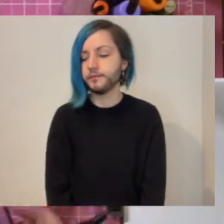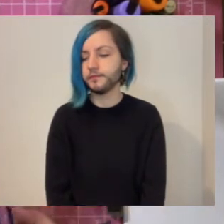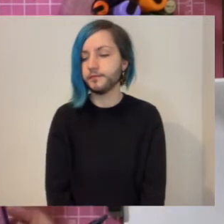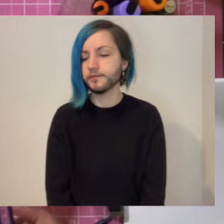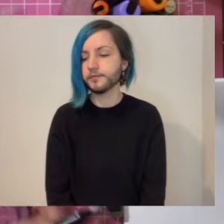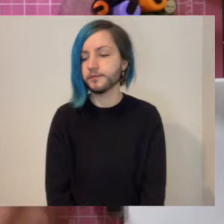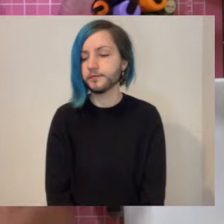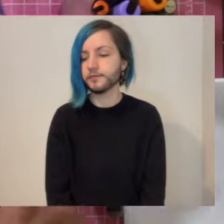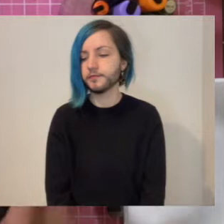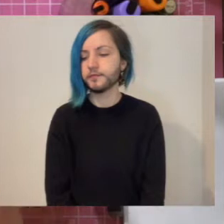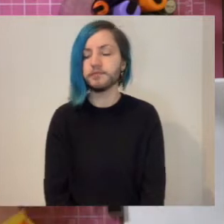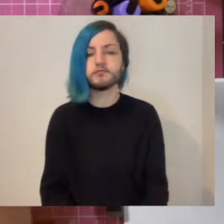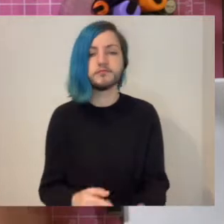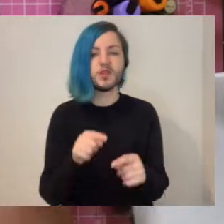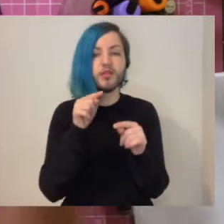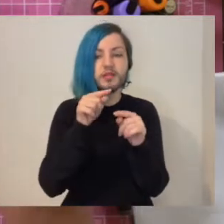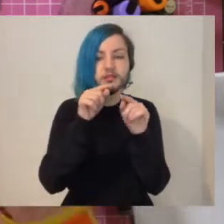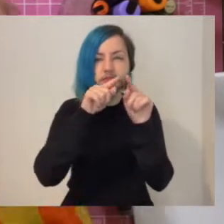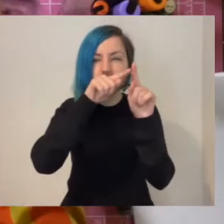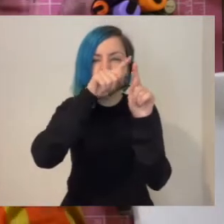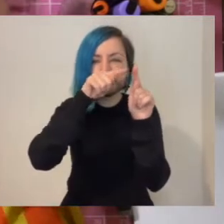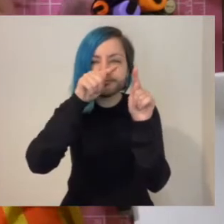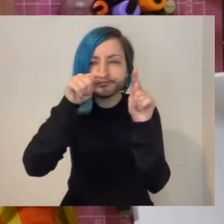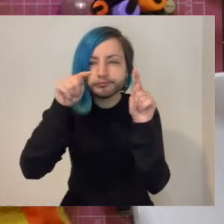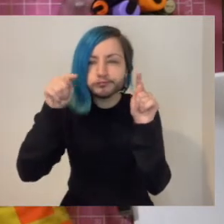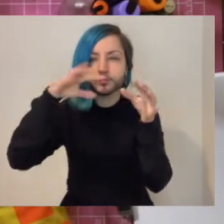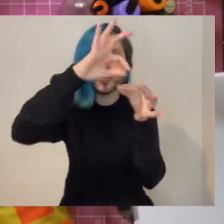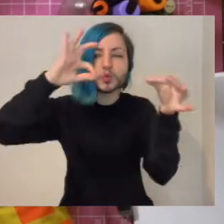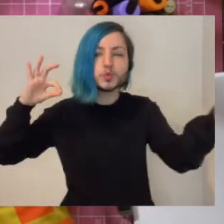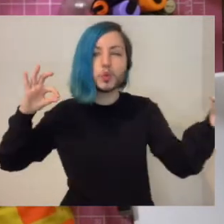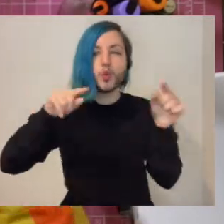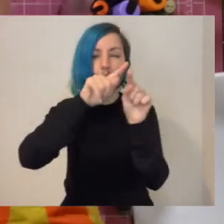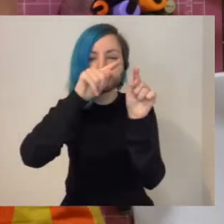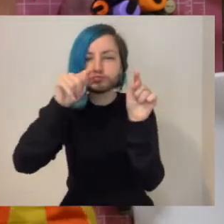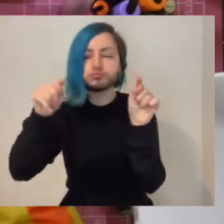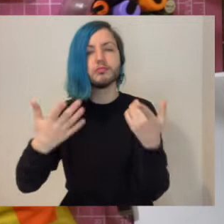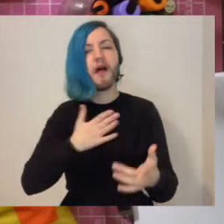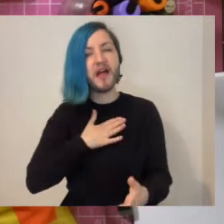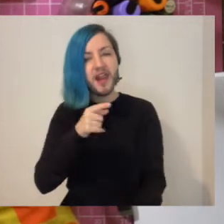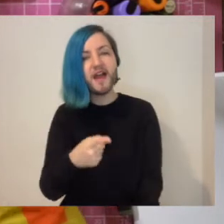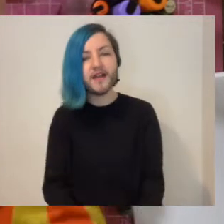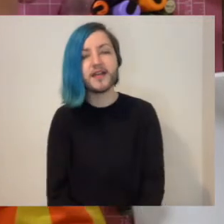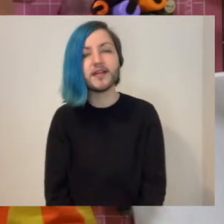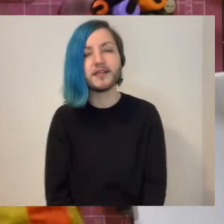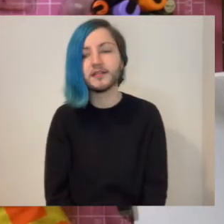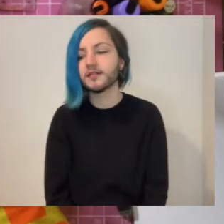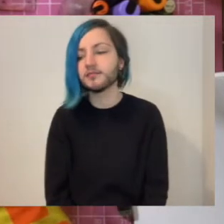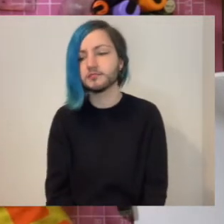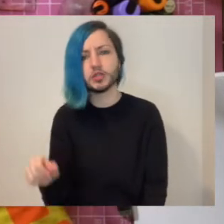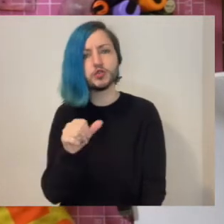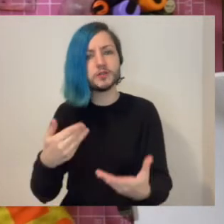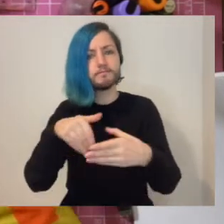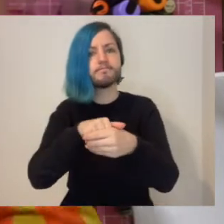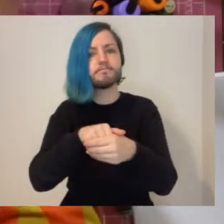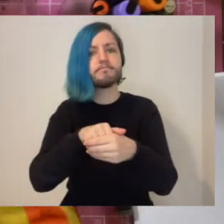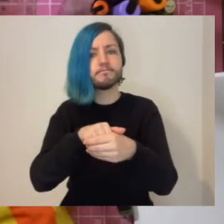And even all these little bits of sort of where the paper's just been torn, I think is really nice, and that should be part of